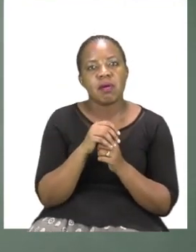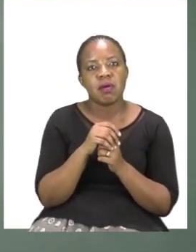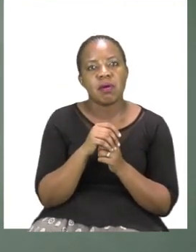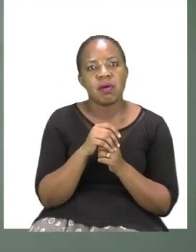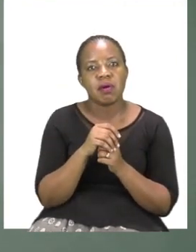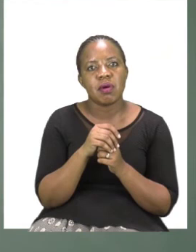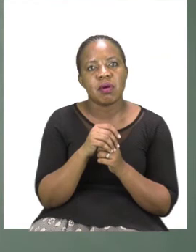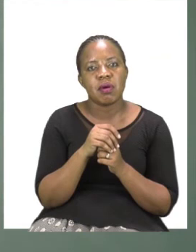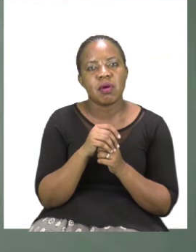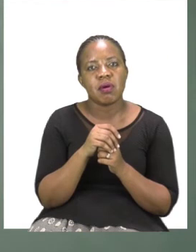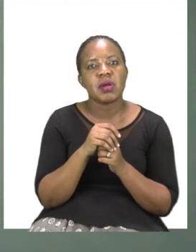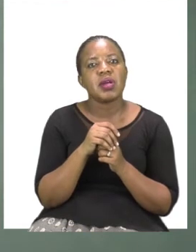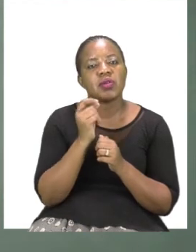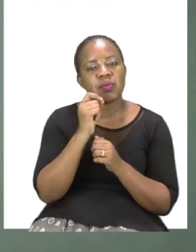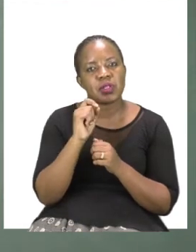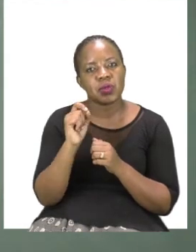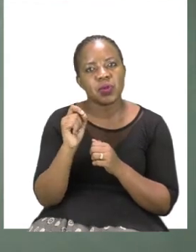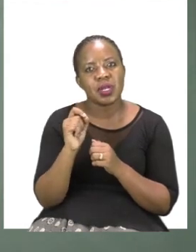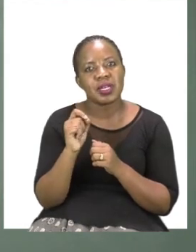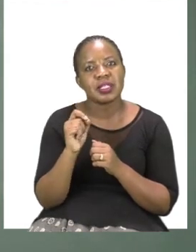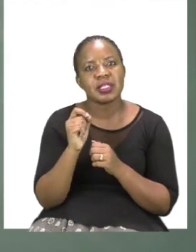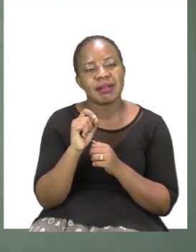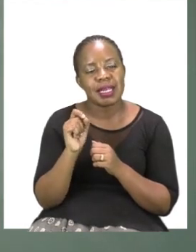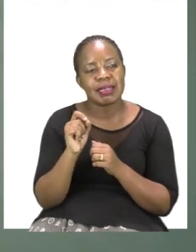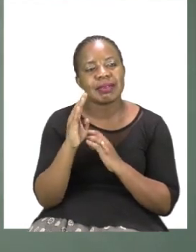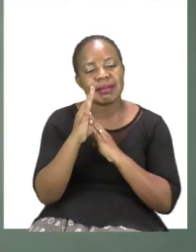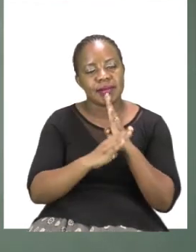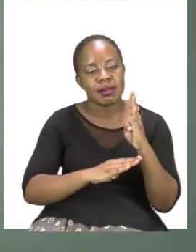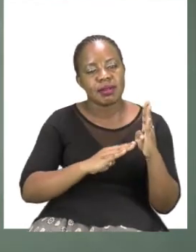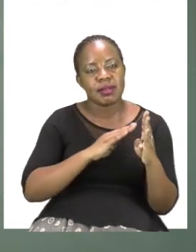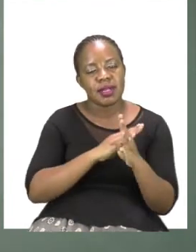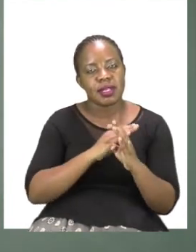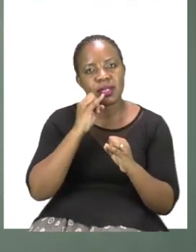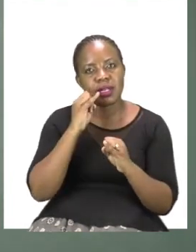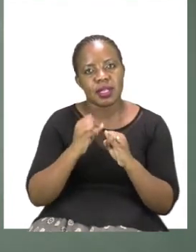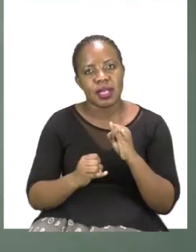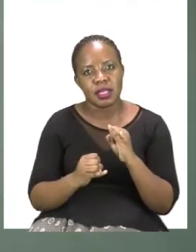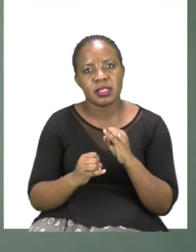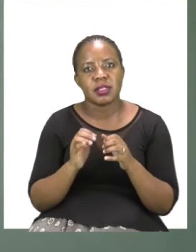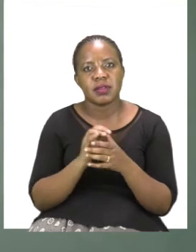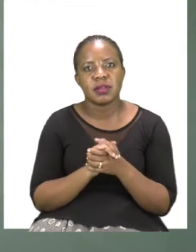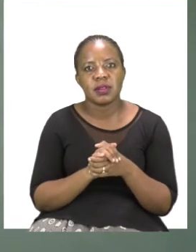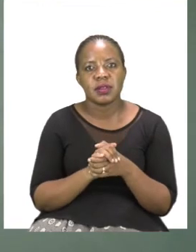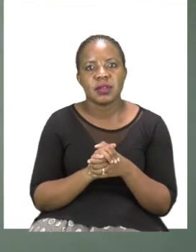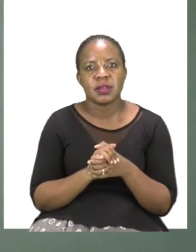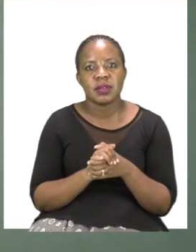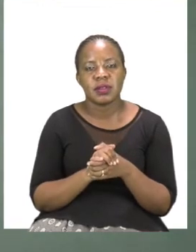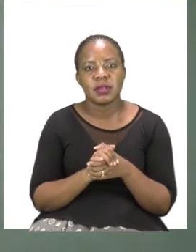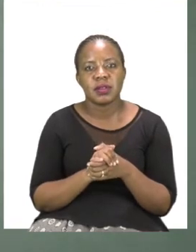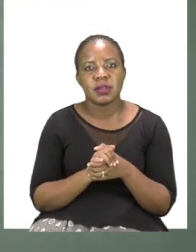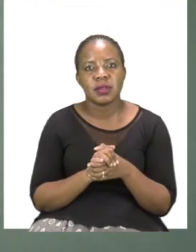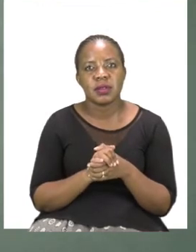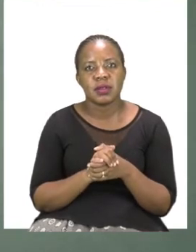the date. So we are going to first start with the day. So we take